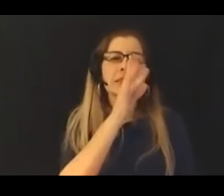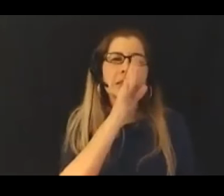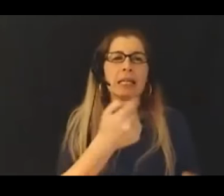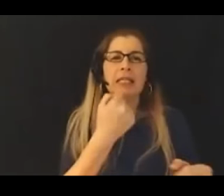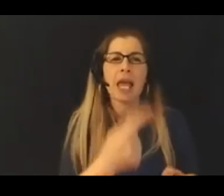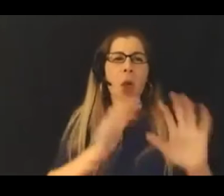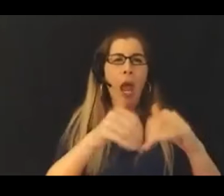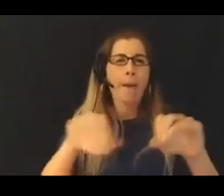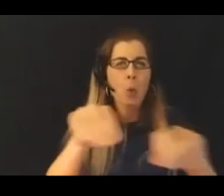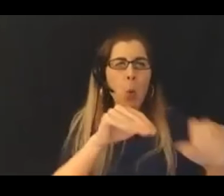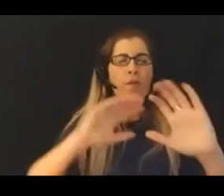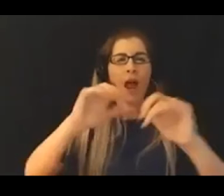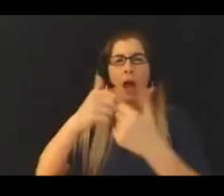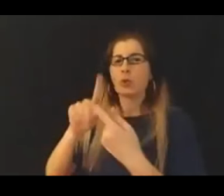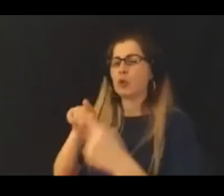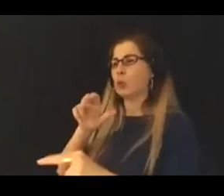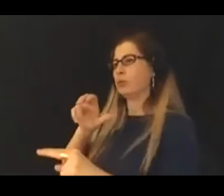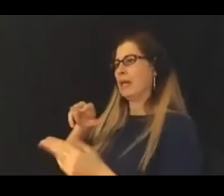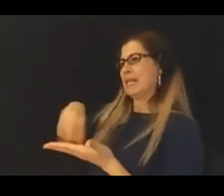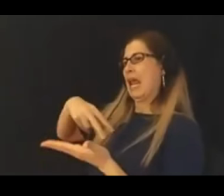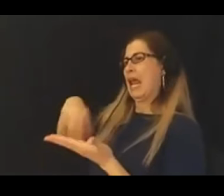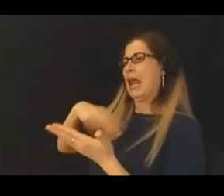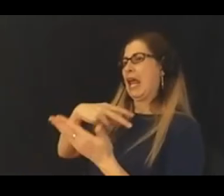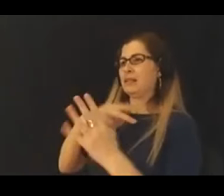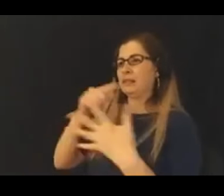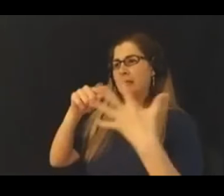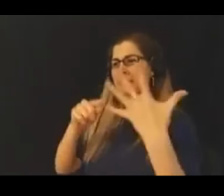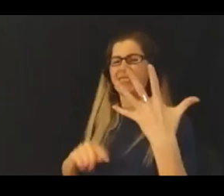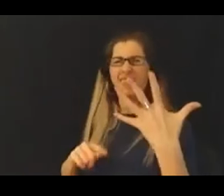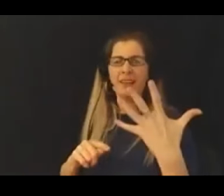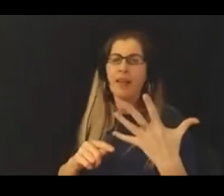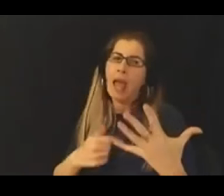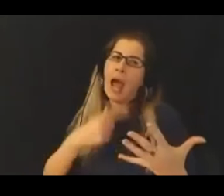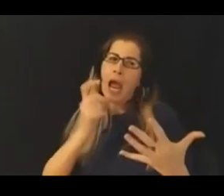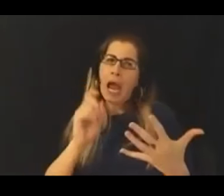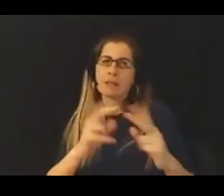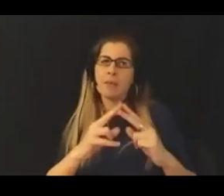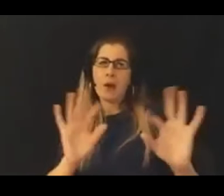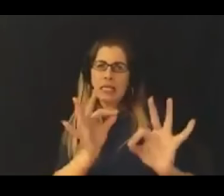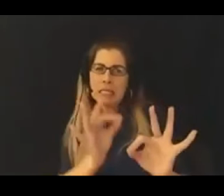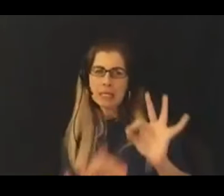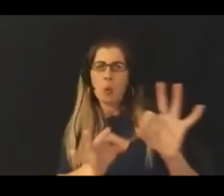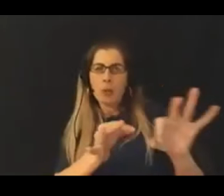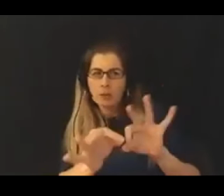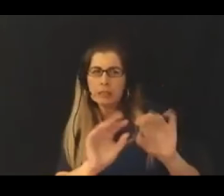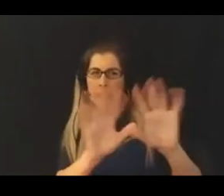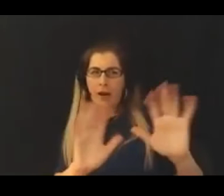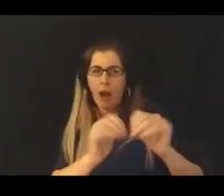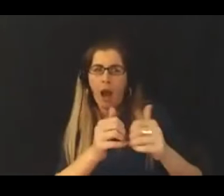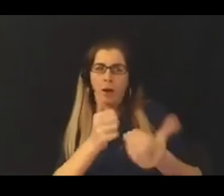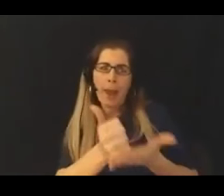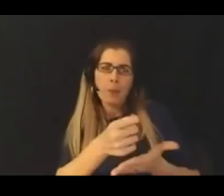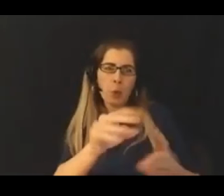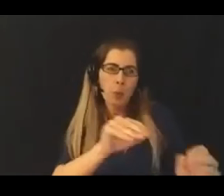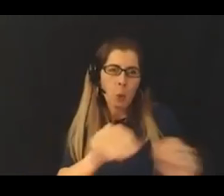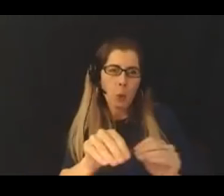have to slow down and be very simple and clear in my directions. One of the things I try to do in my